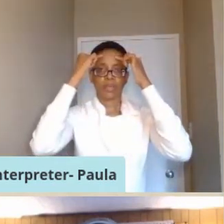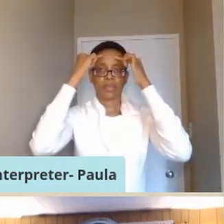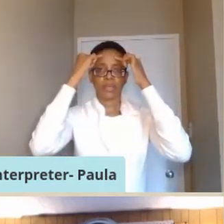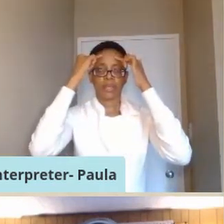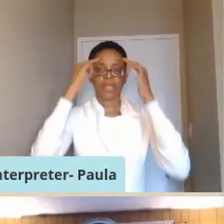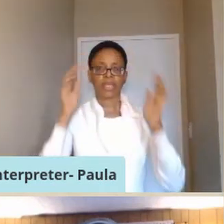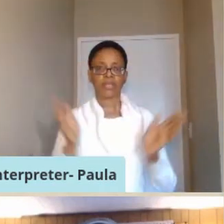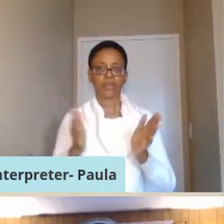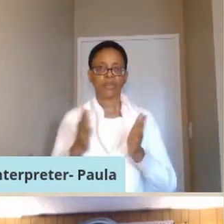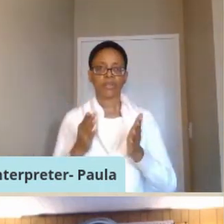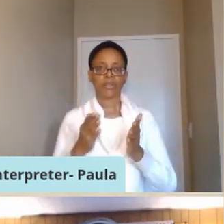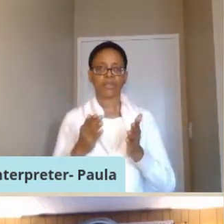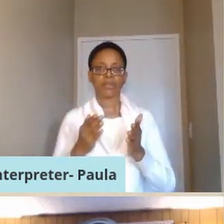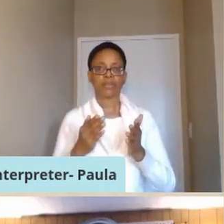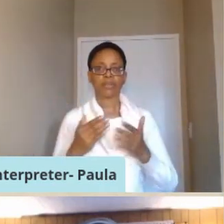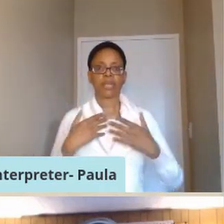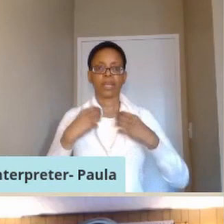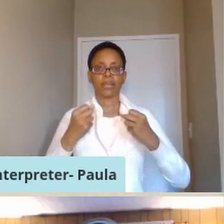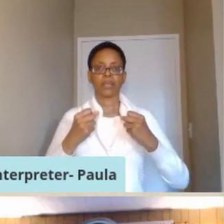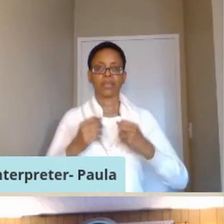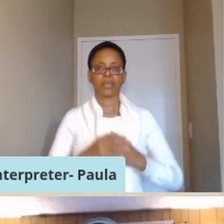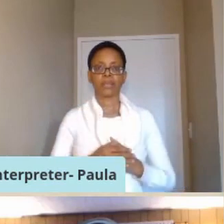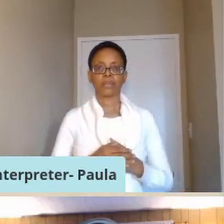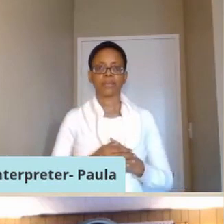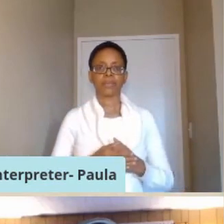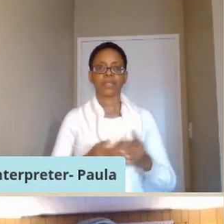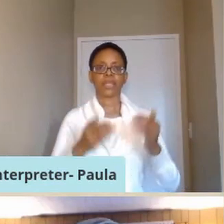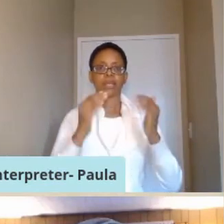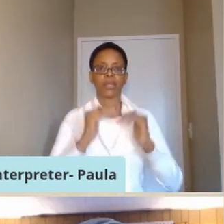wellness. So step 3,